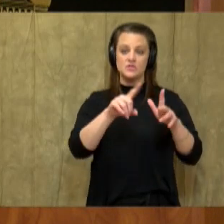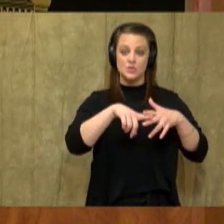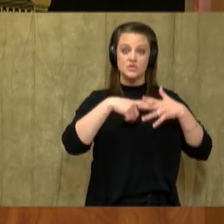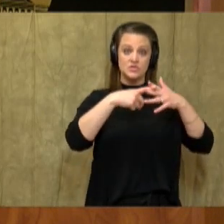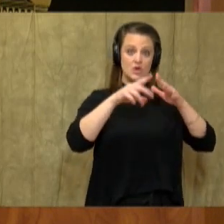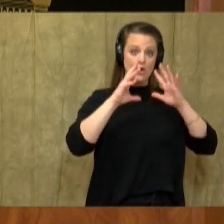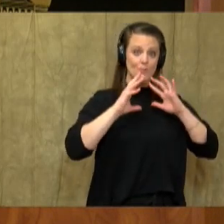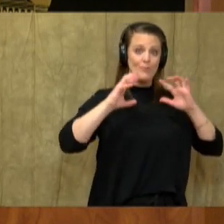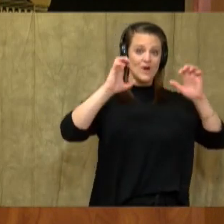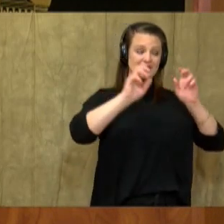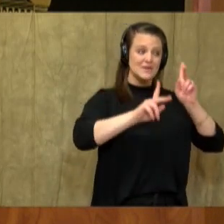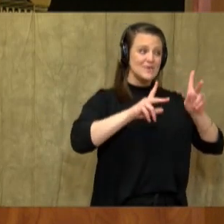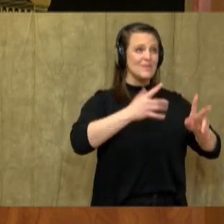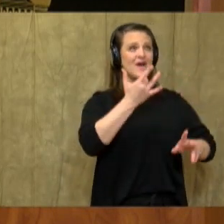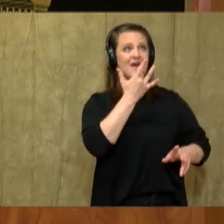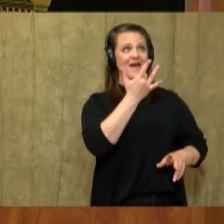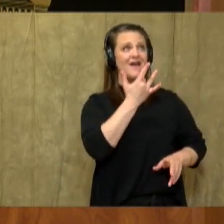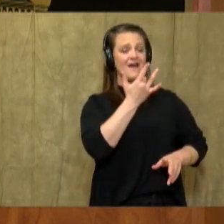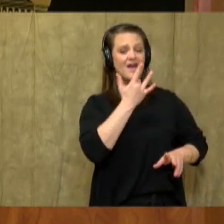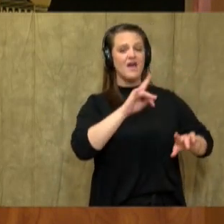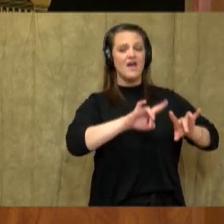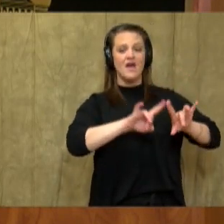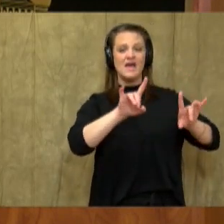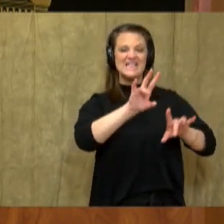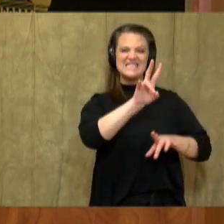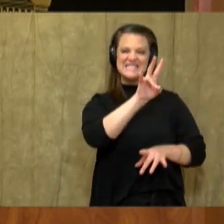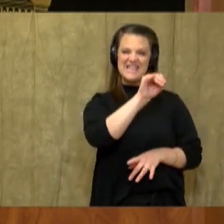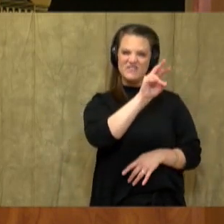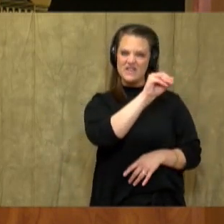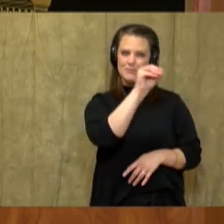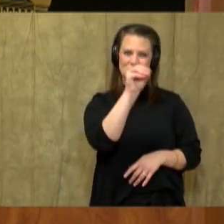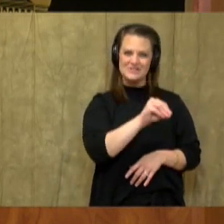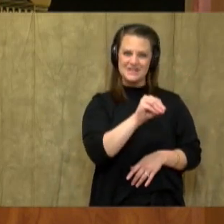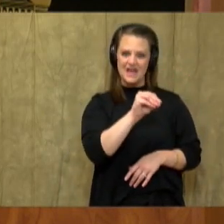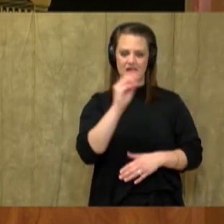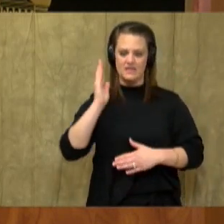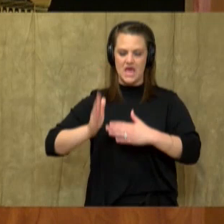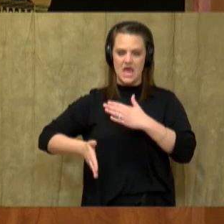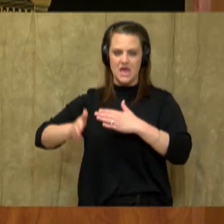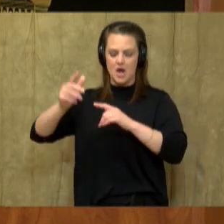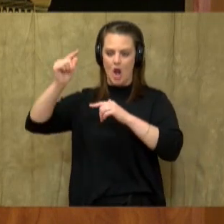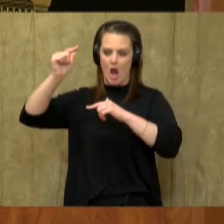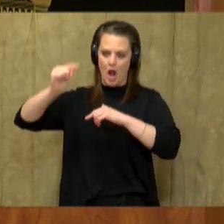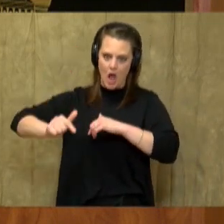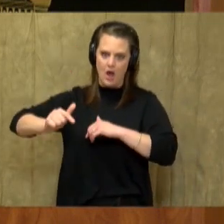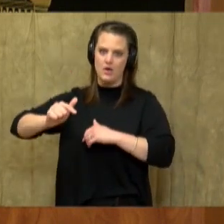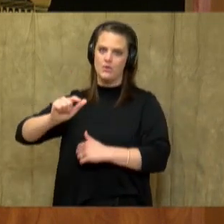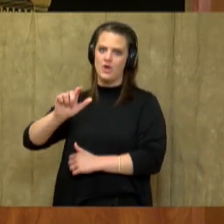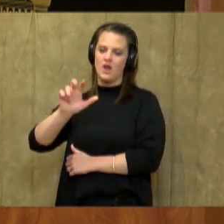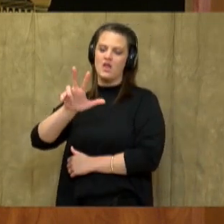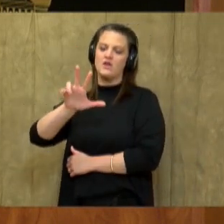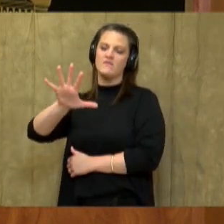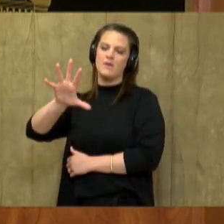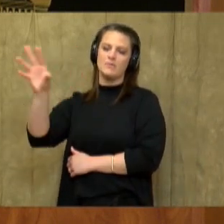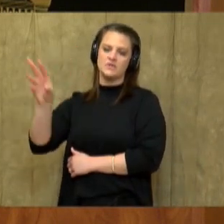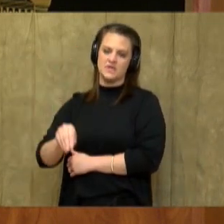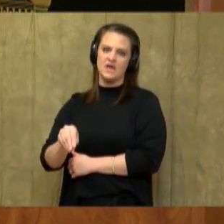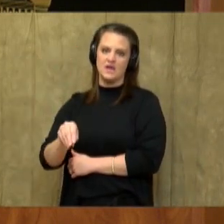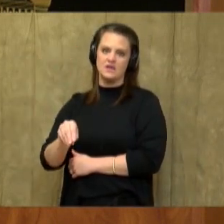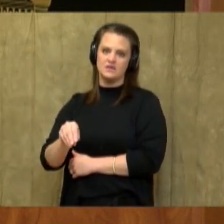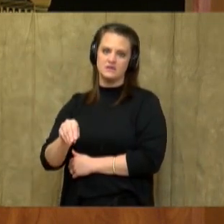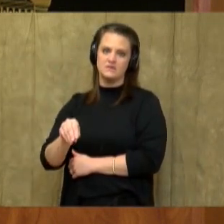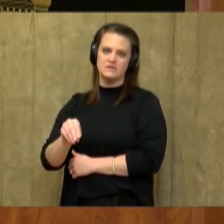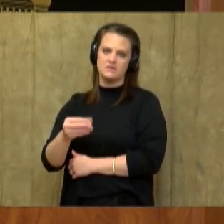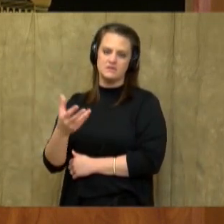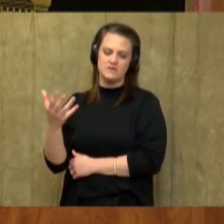administration, he's at approval rating above 70%. By the end, we see him at the lowest point at 35%, possibly up to